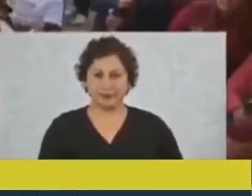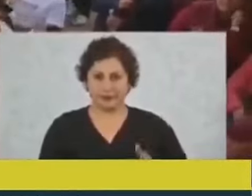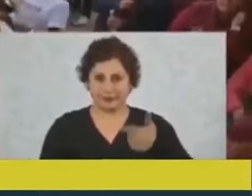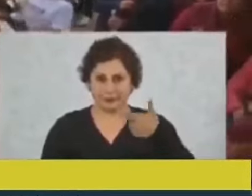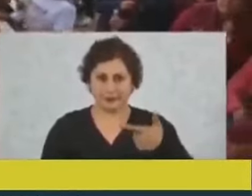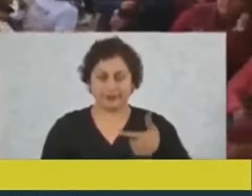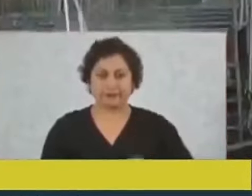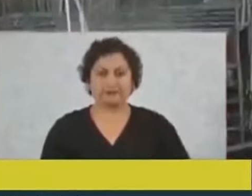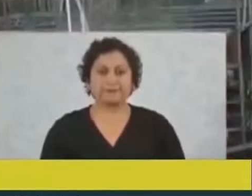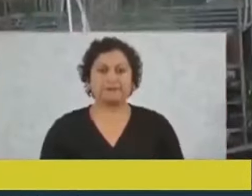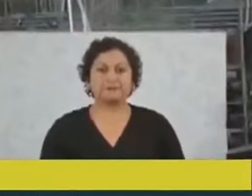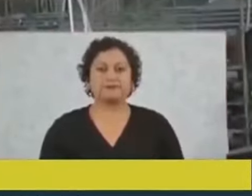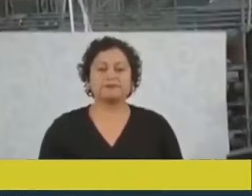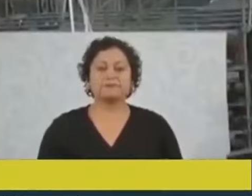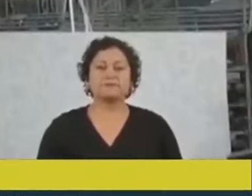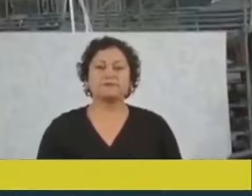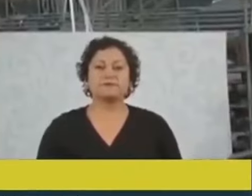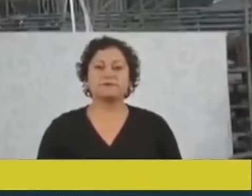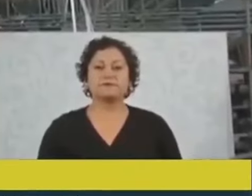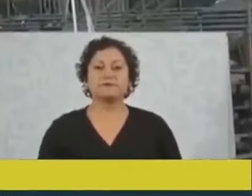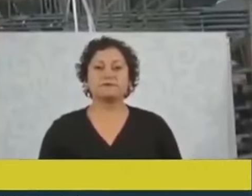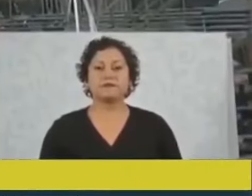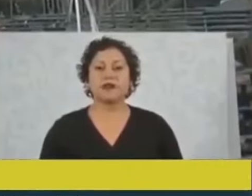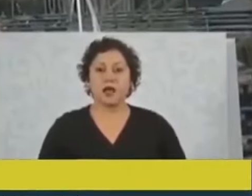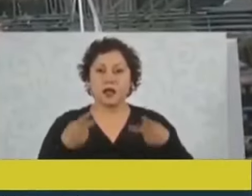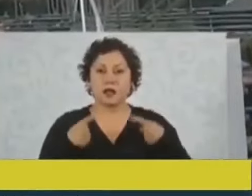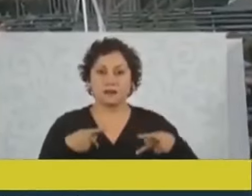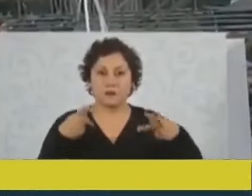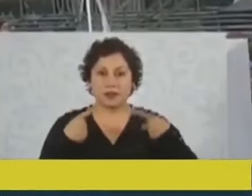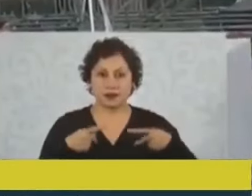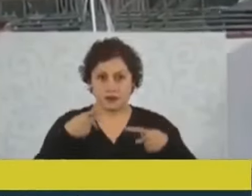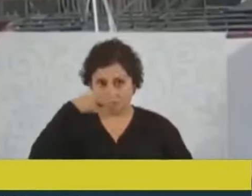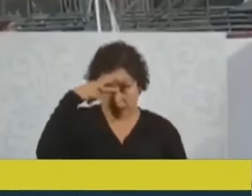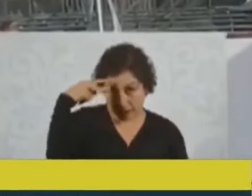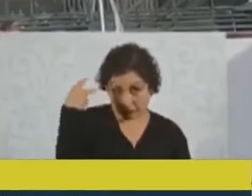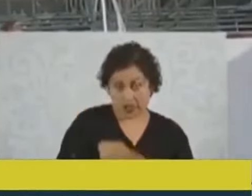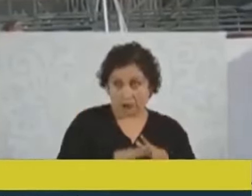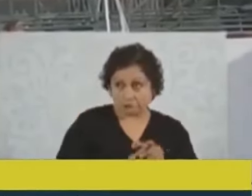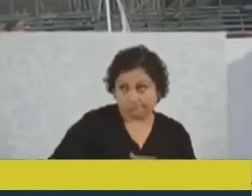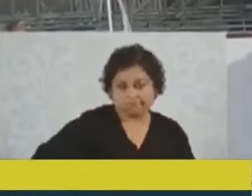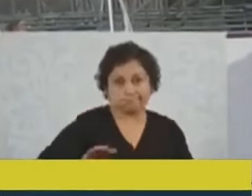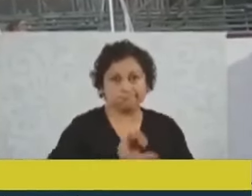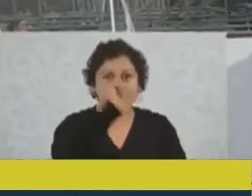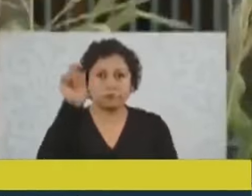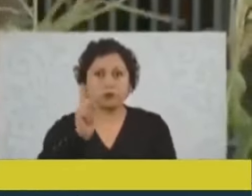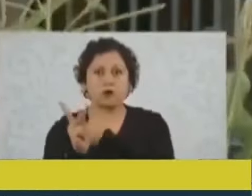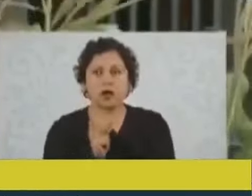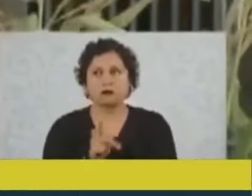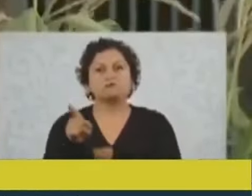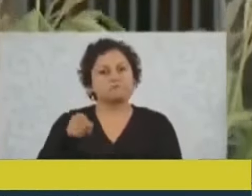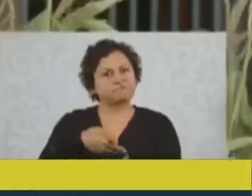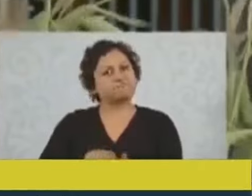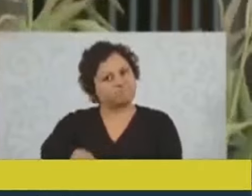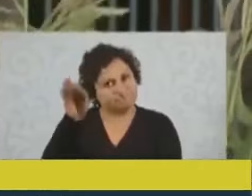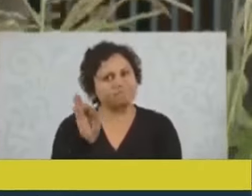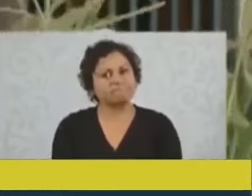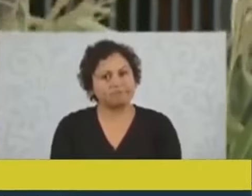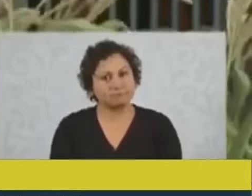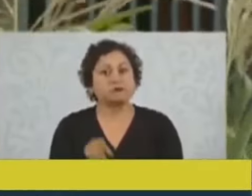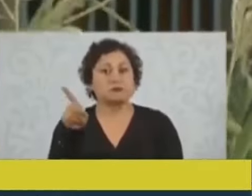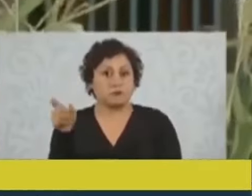Seven. Our people are heroes of